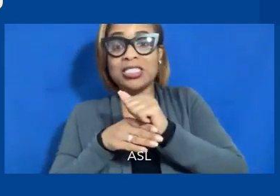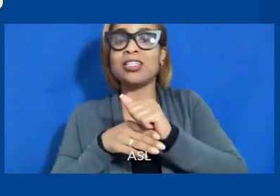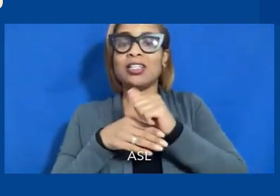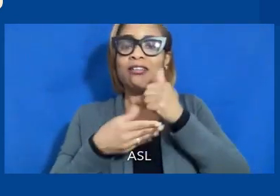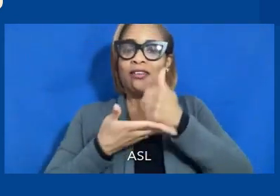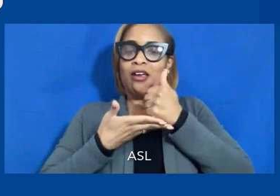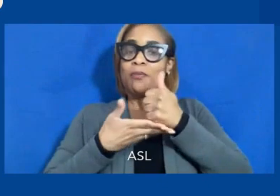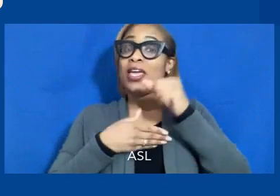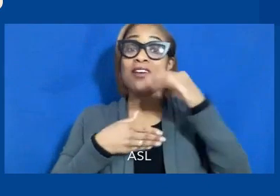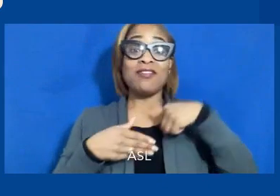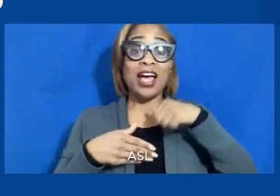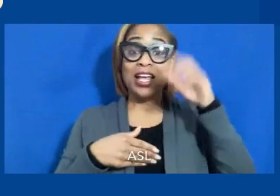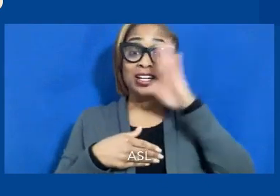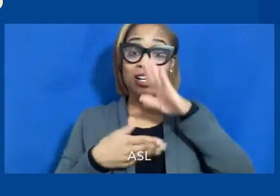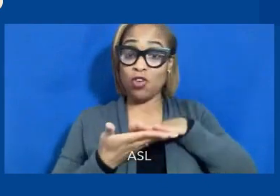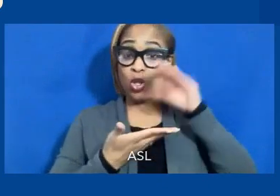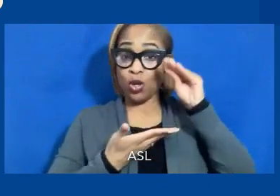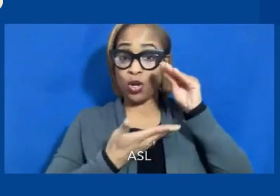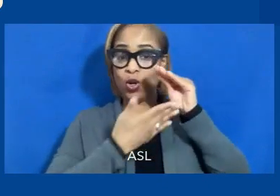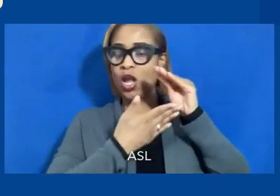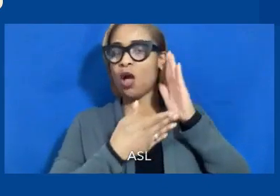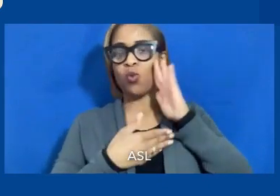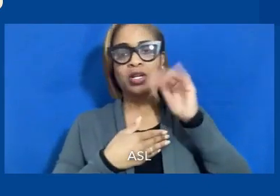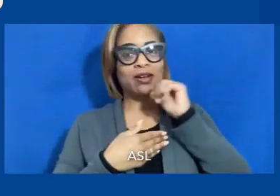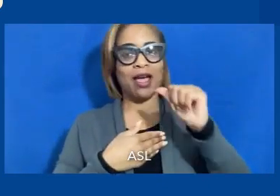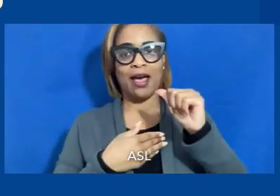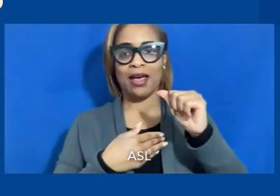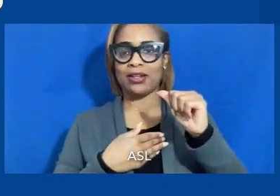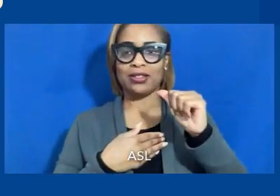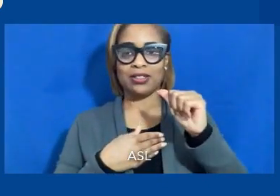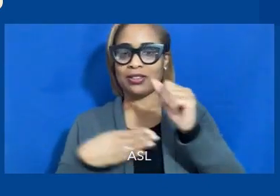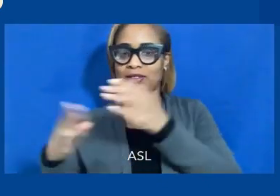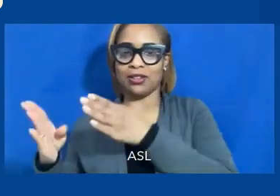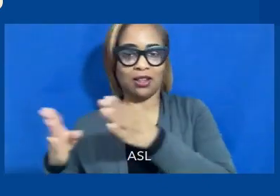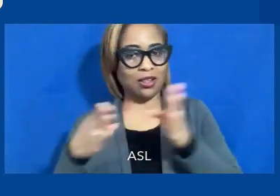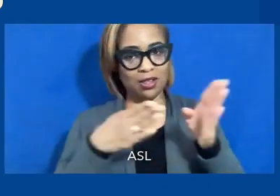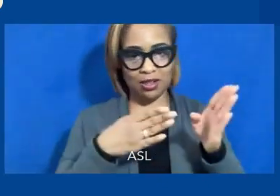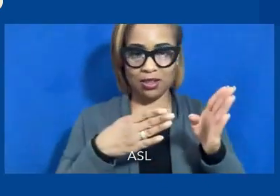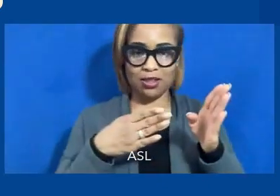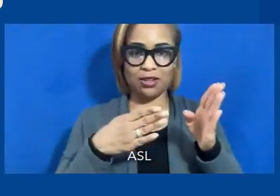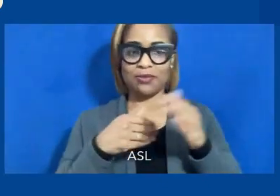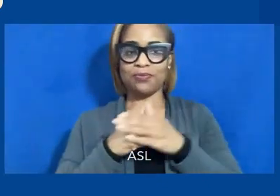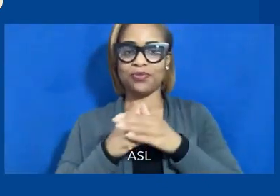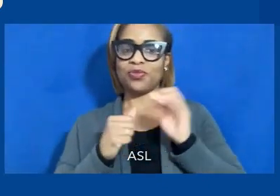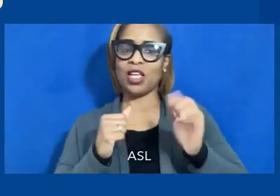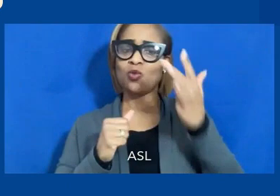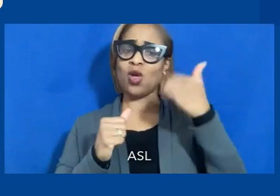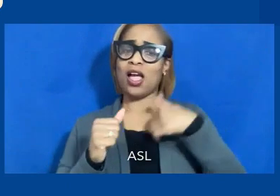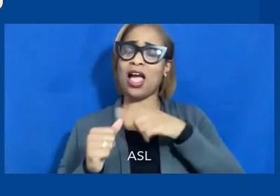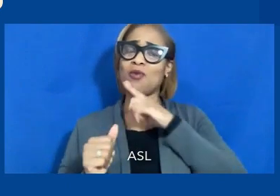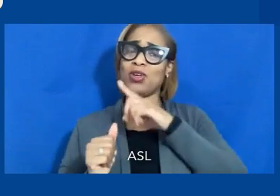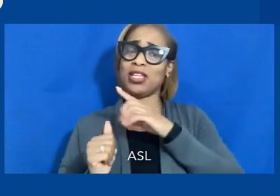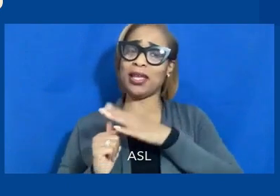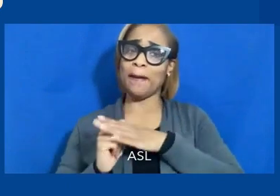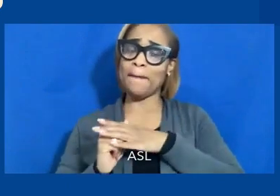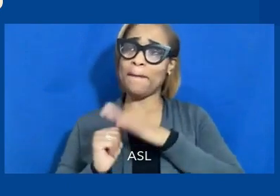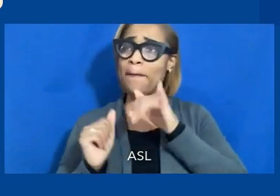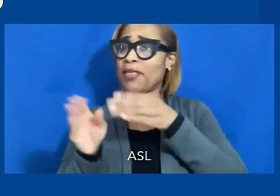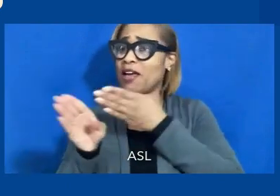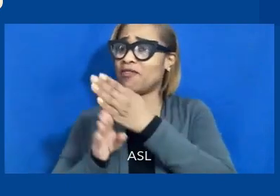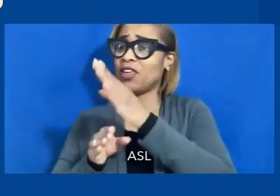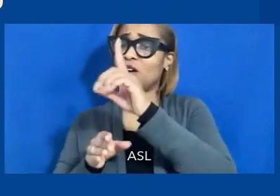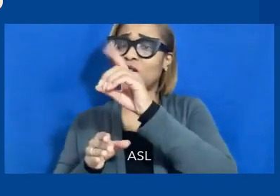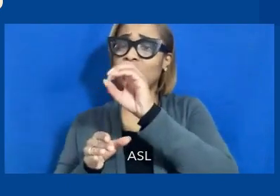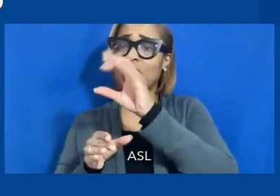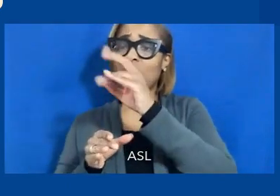wouldn't have dared to, you know, so that's why I really feel for the documentary field where so many of us don't come